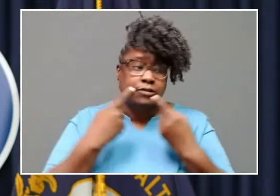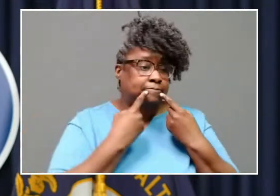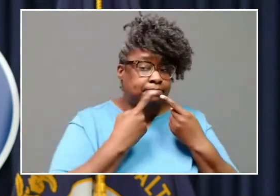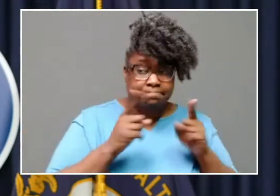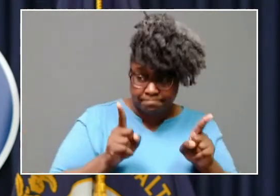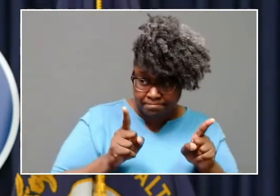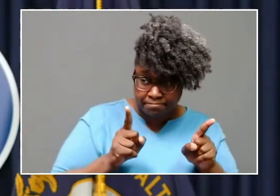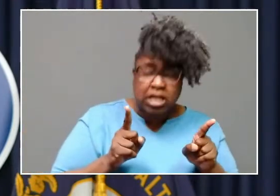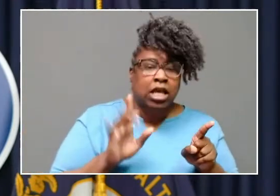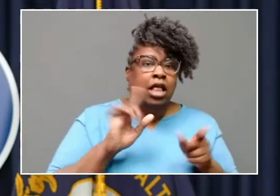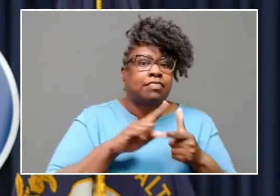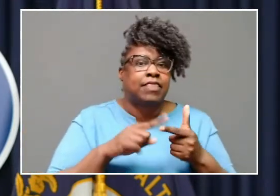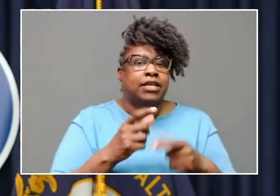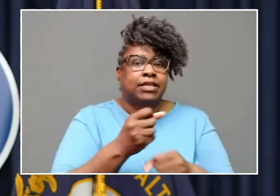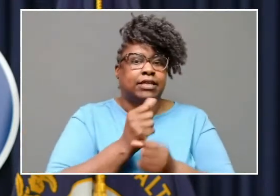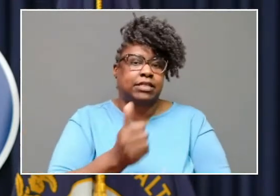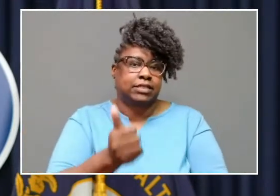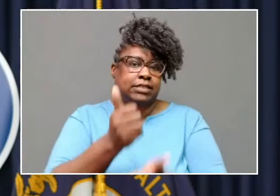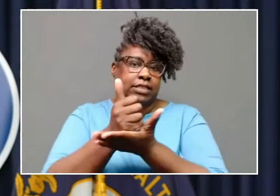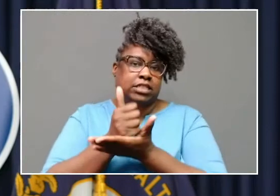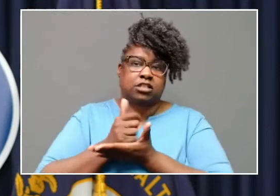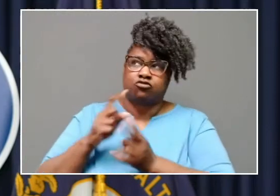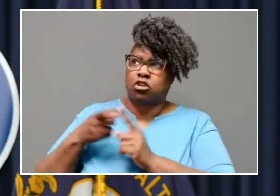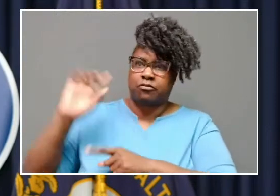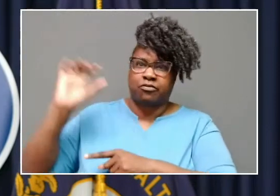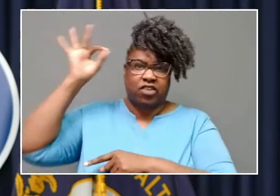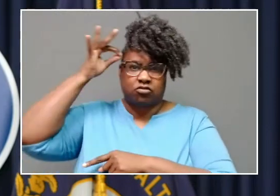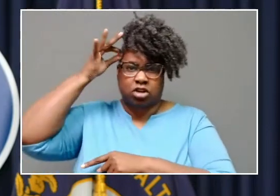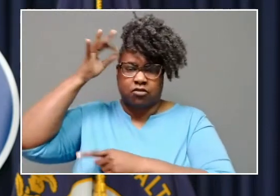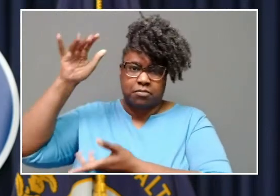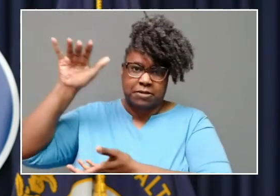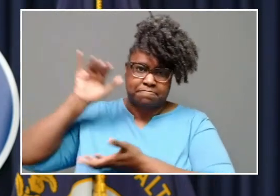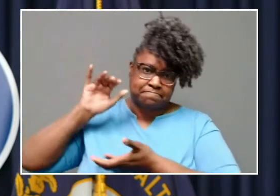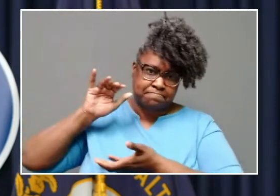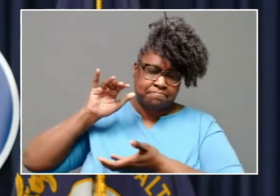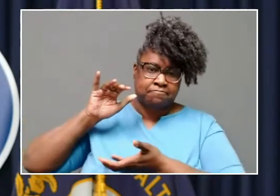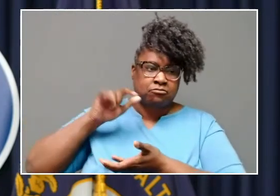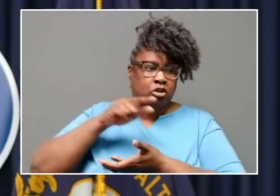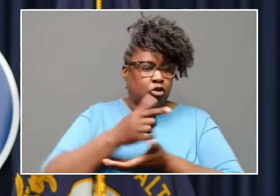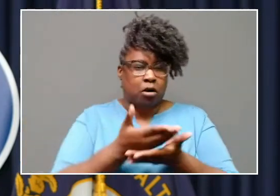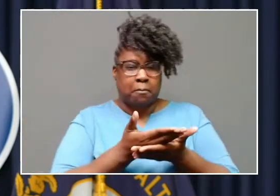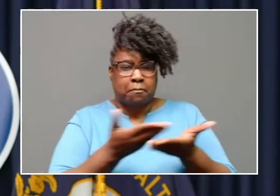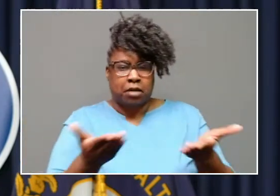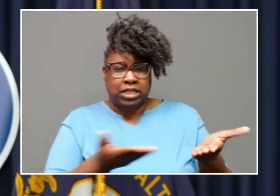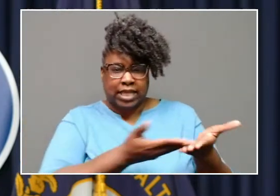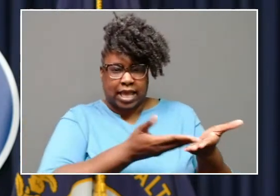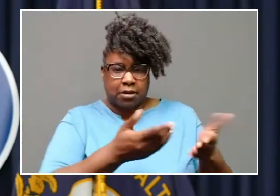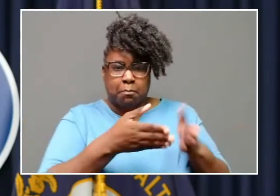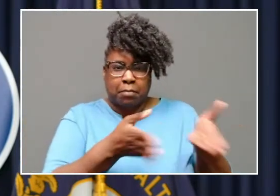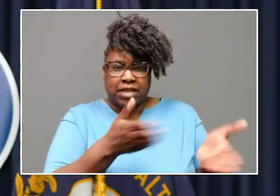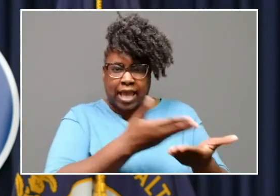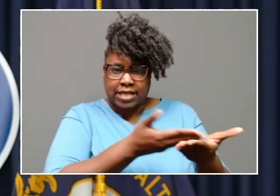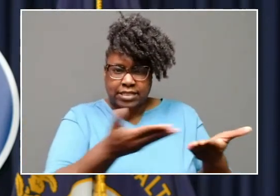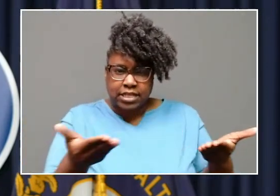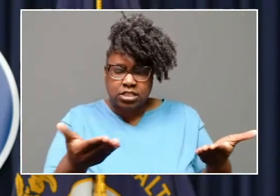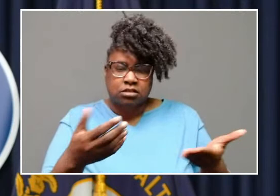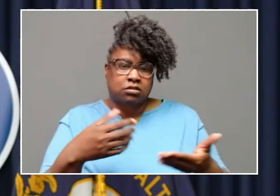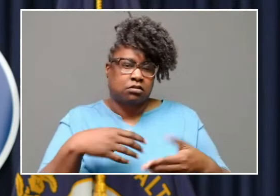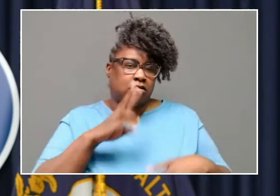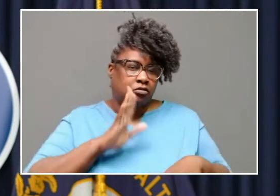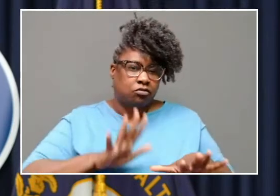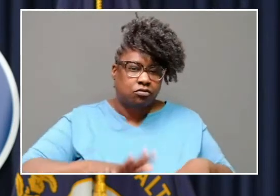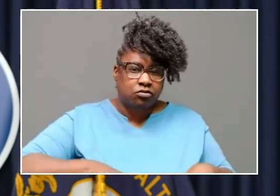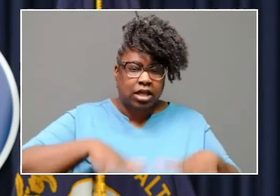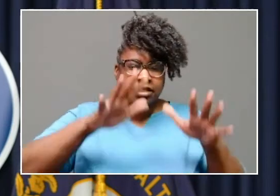either for damage to public assets or with the flooding and the tornadoes, individual